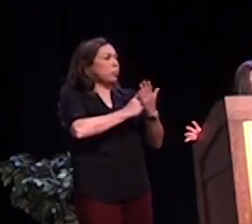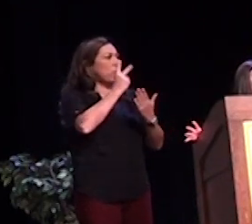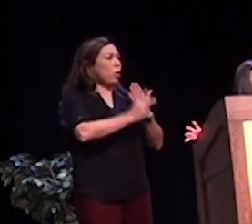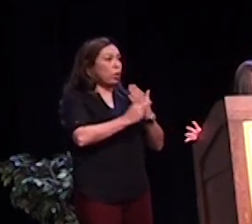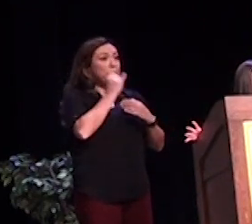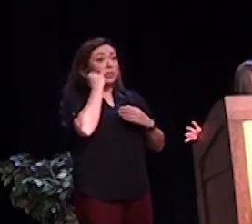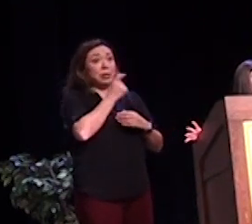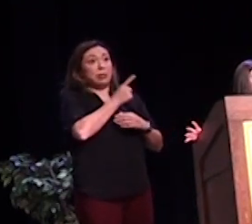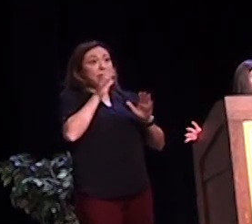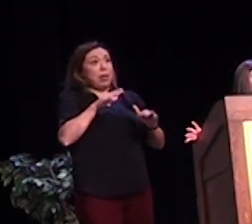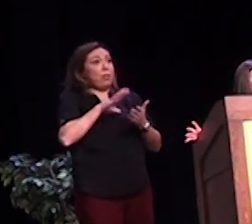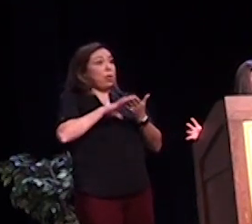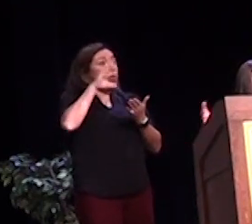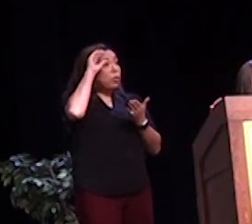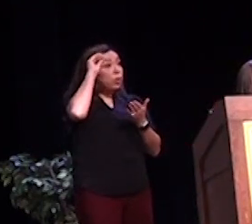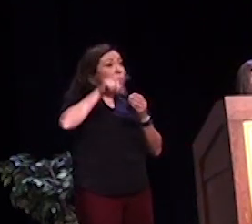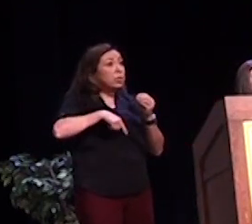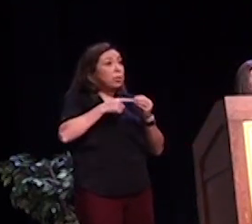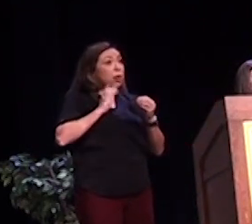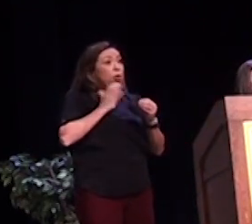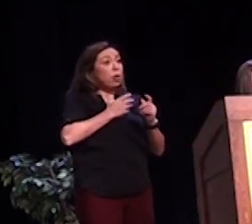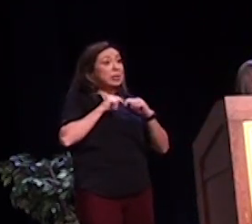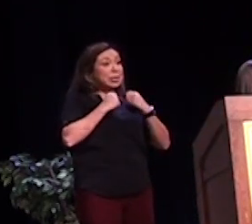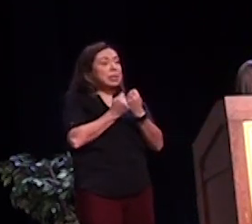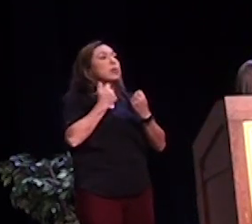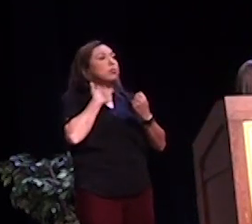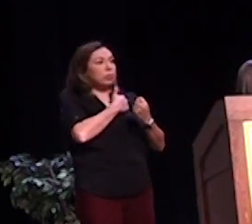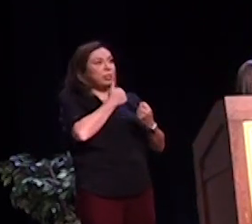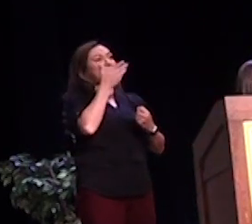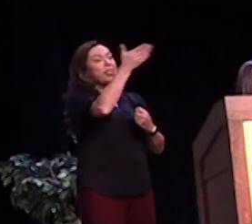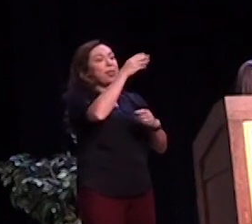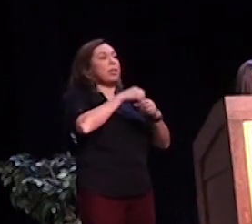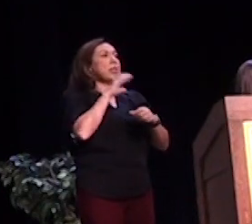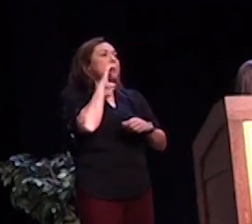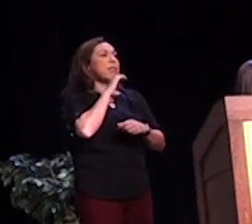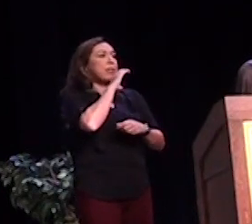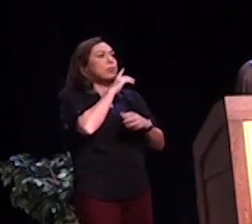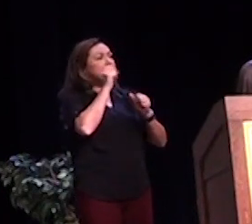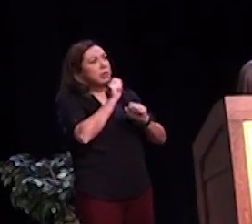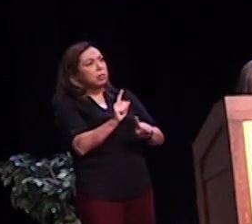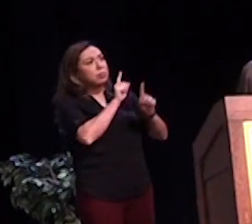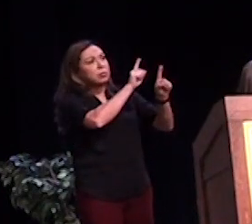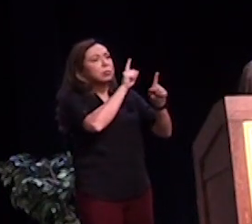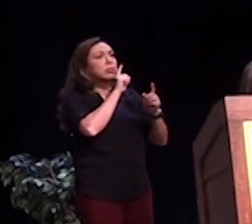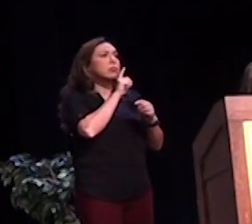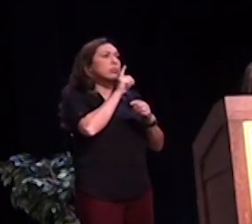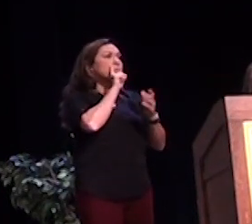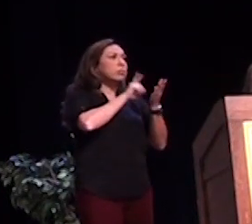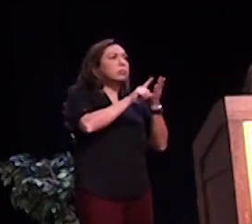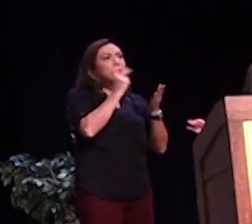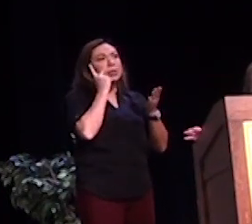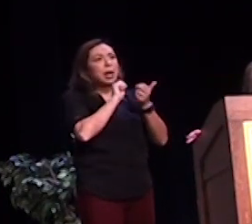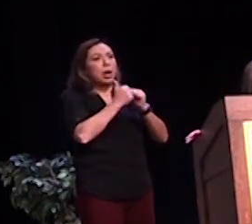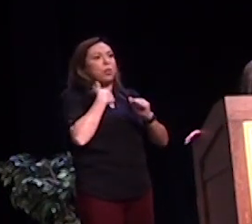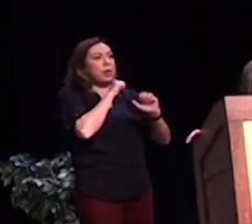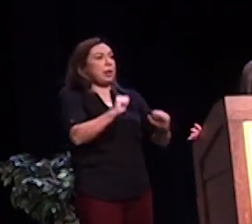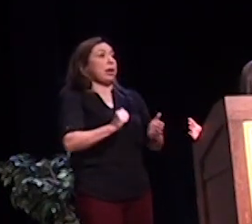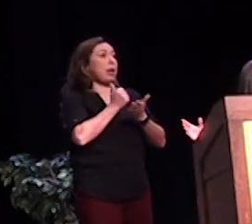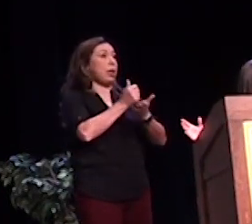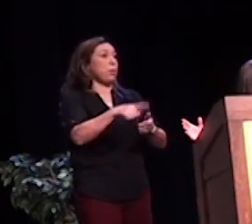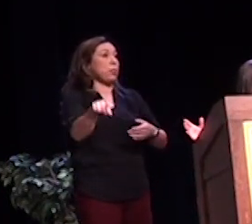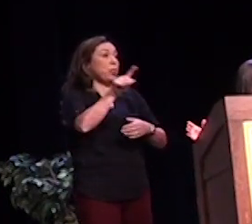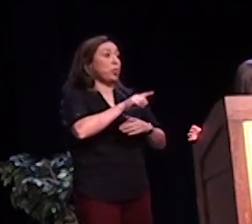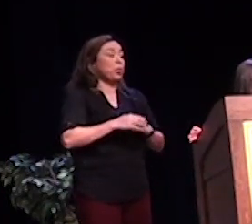haven't learned about our team, we are in the cafeteria, so please stop by and learn more about how we can help you.